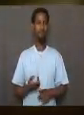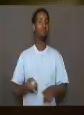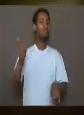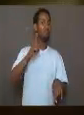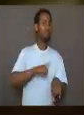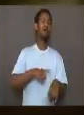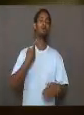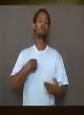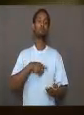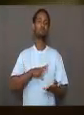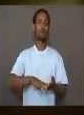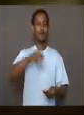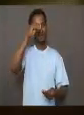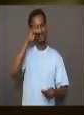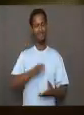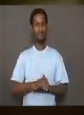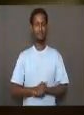Let's get back to our lesson.